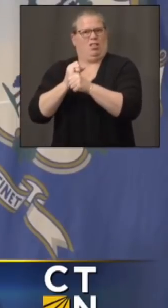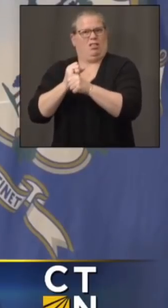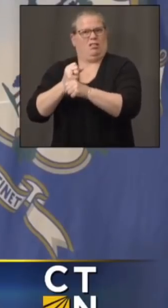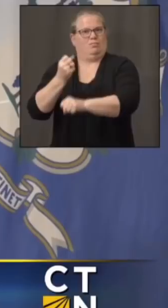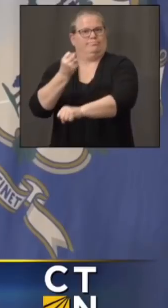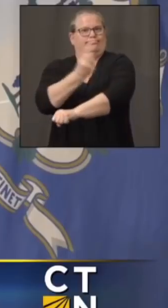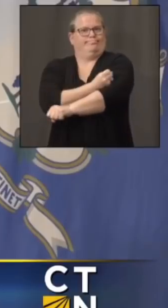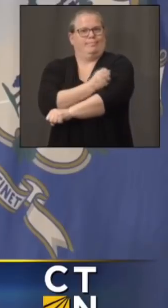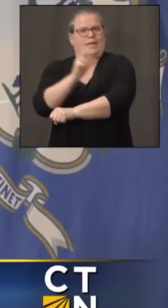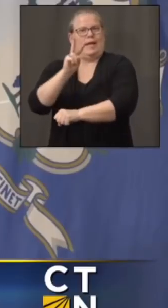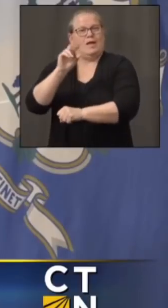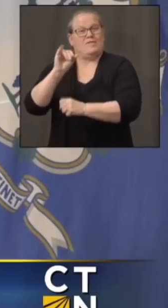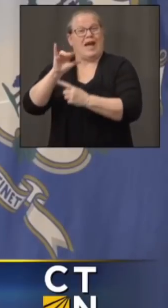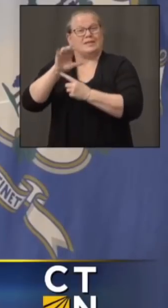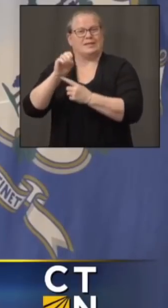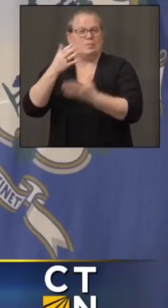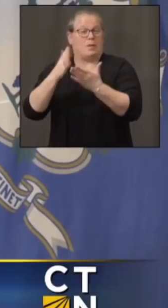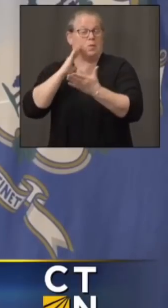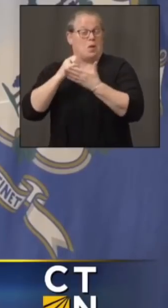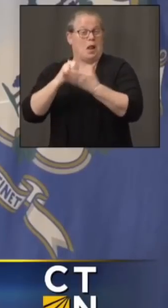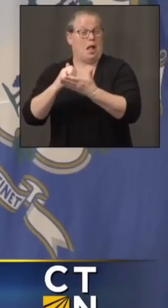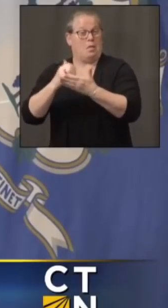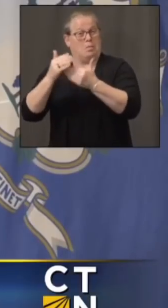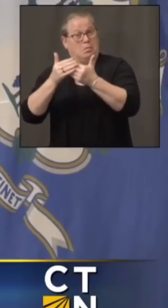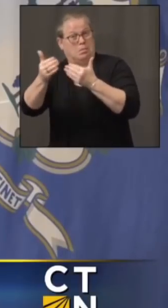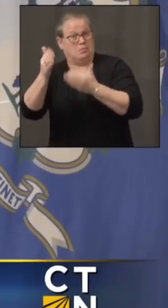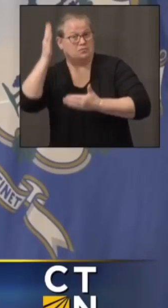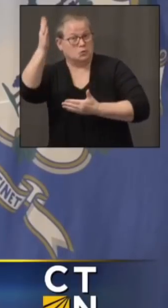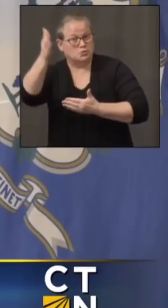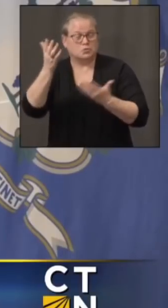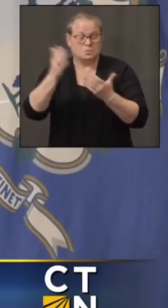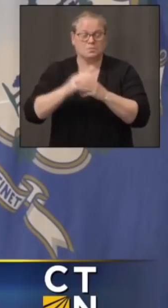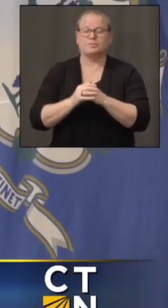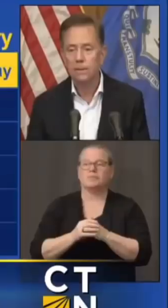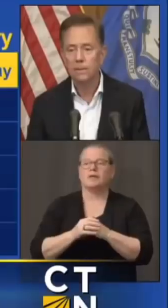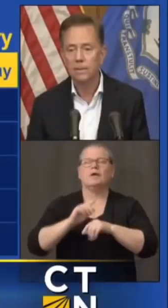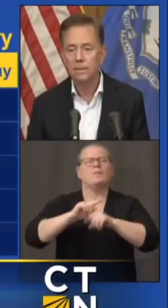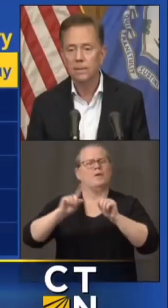for questions, let me just give you a quick summary of where we are.